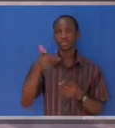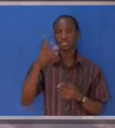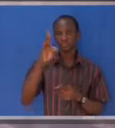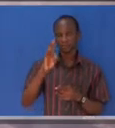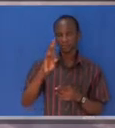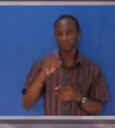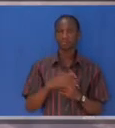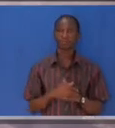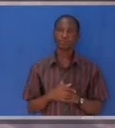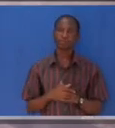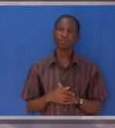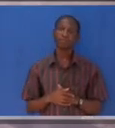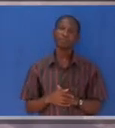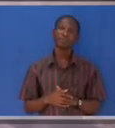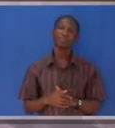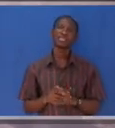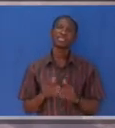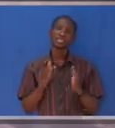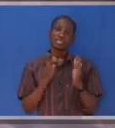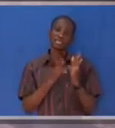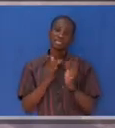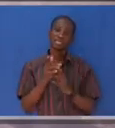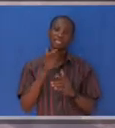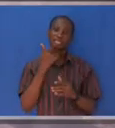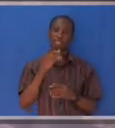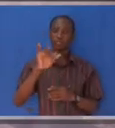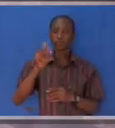22, Jesus said,